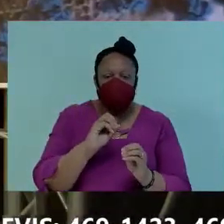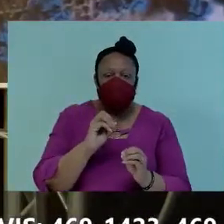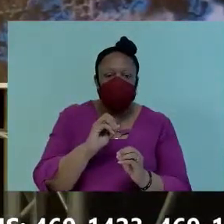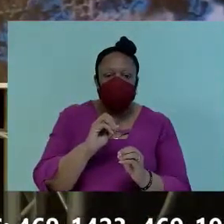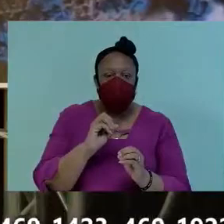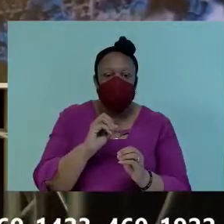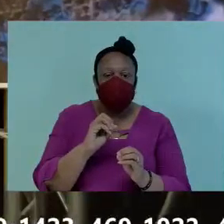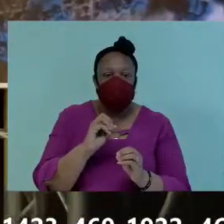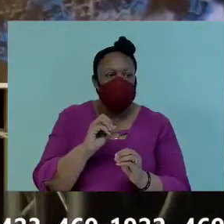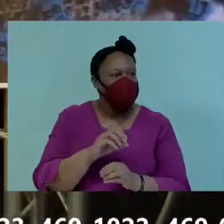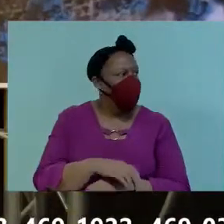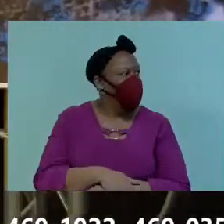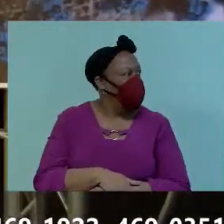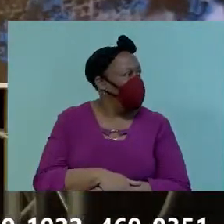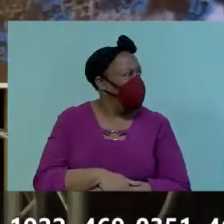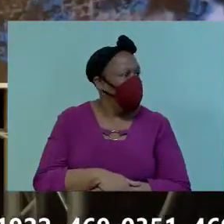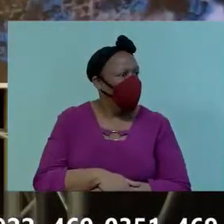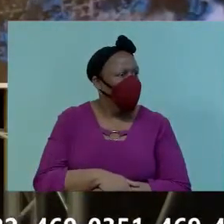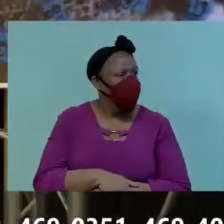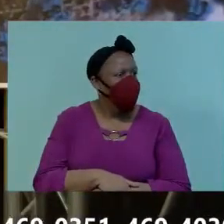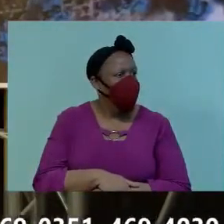There was